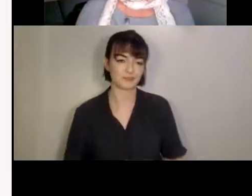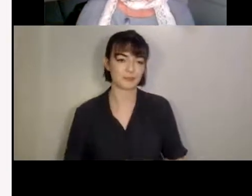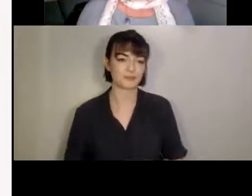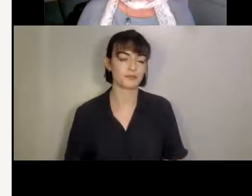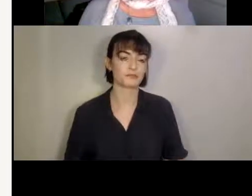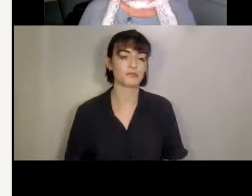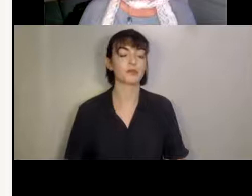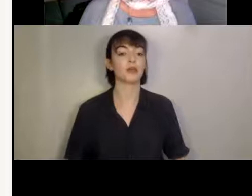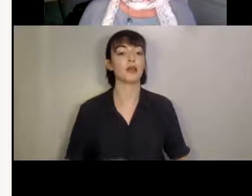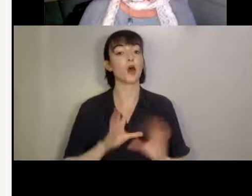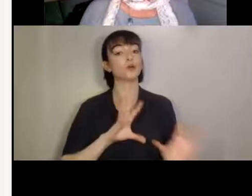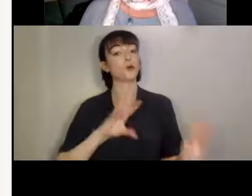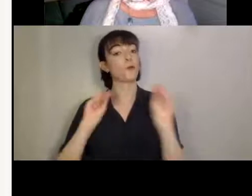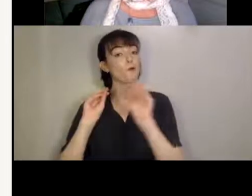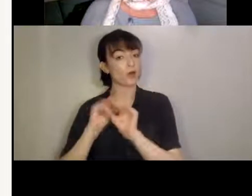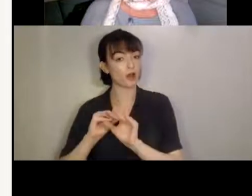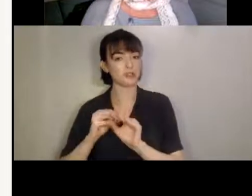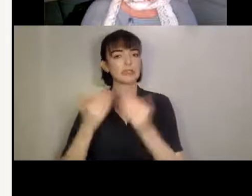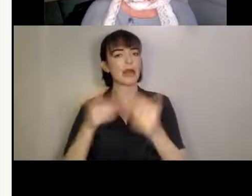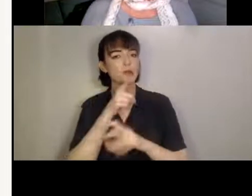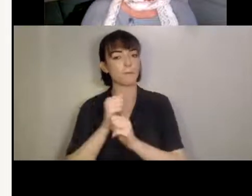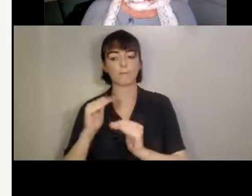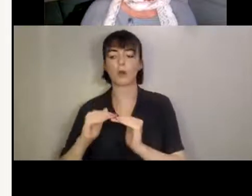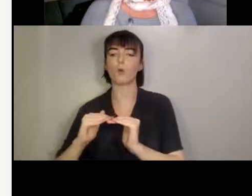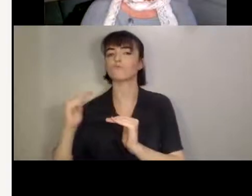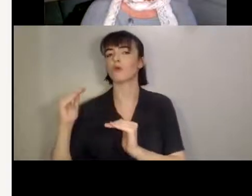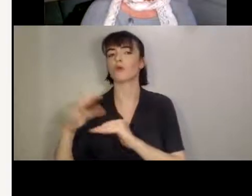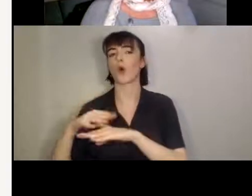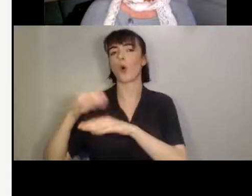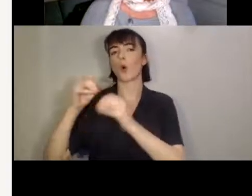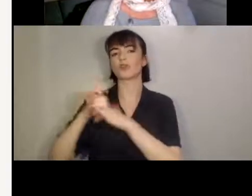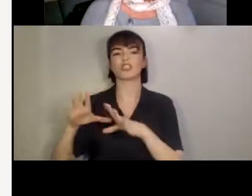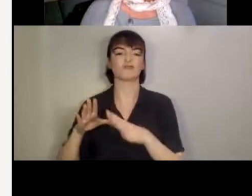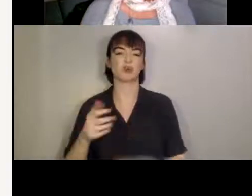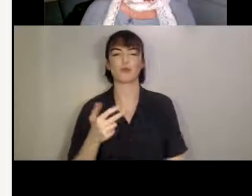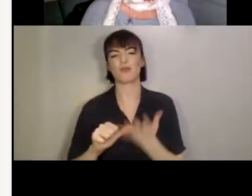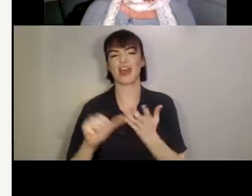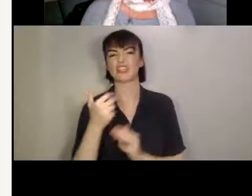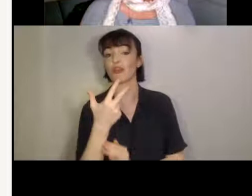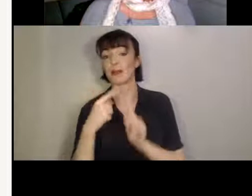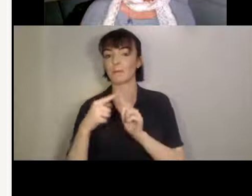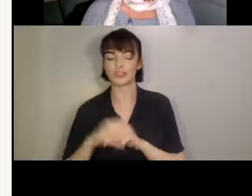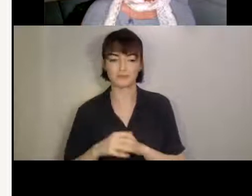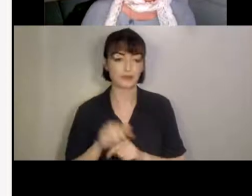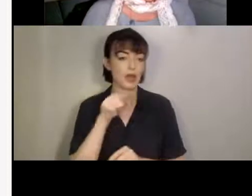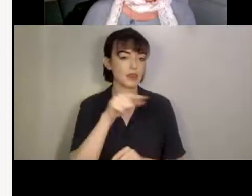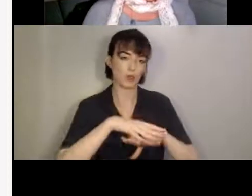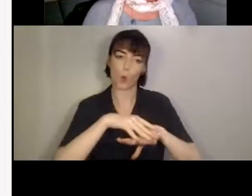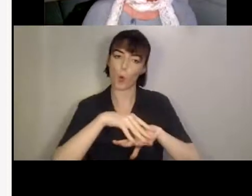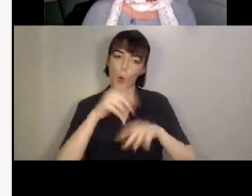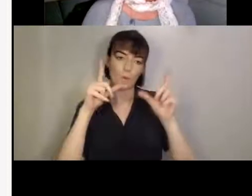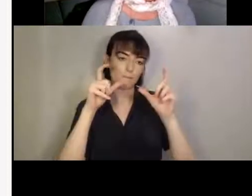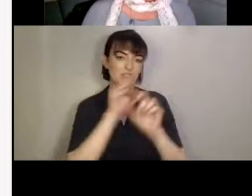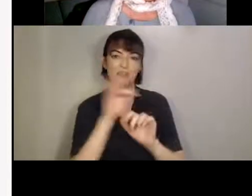Moving on to a slightly older age group now, sort of from 3+. This is a very old picture from the British Sign